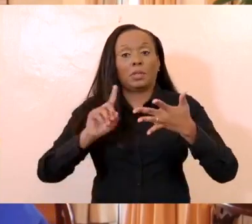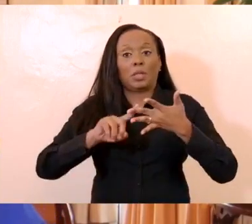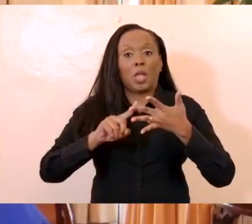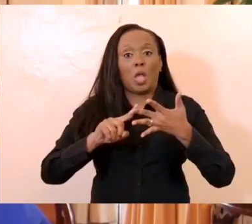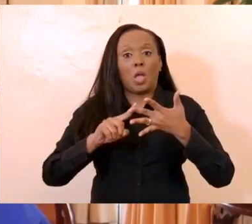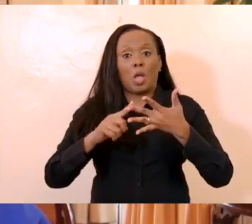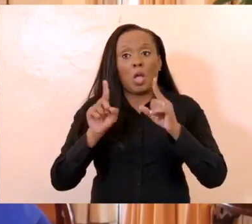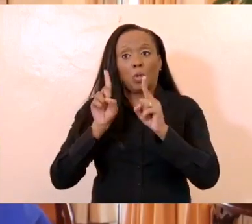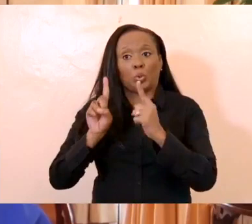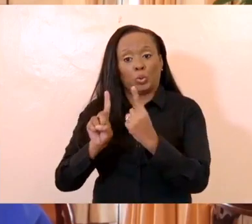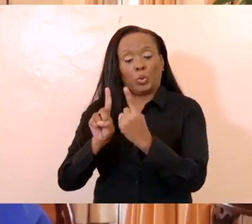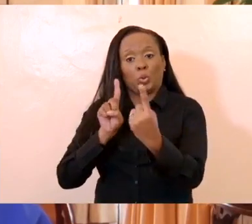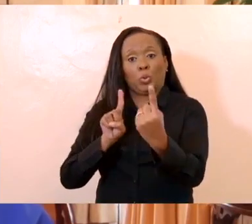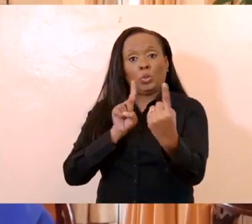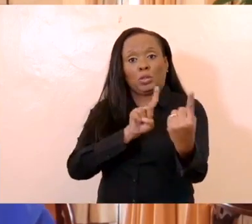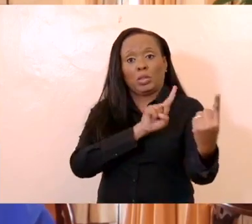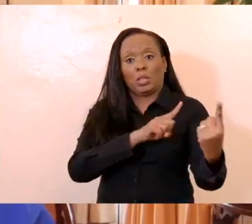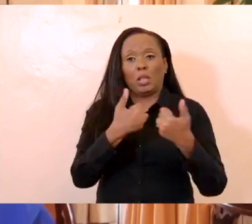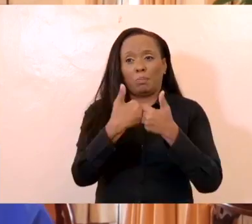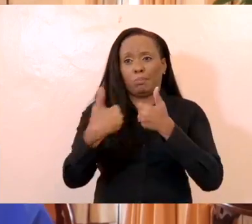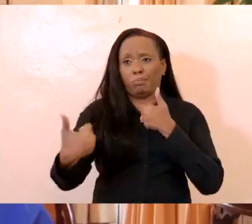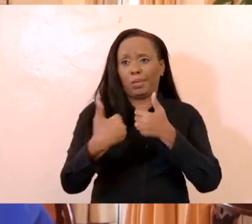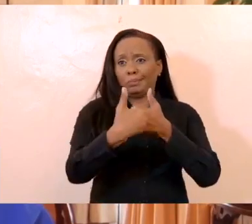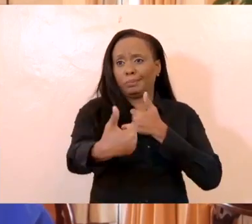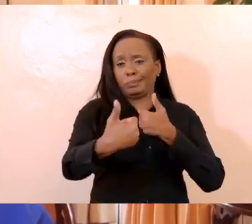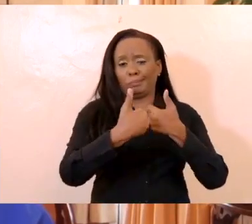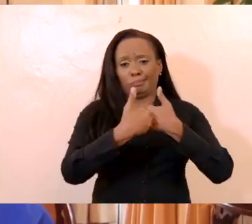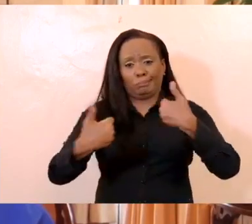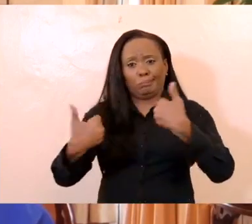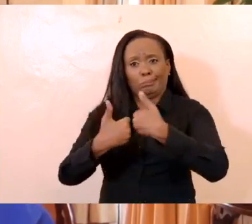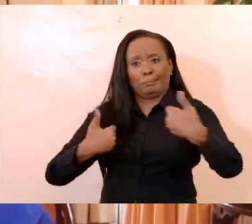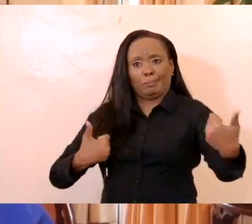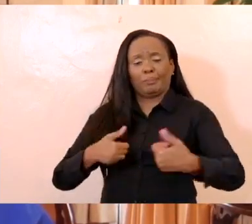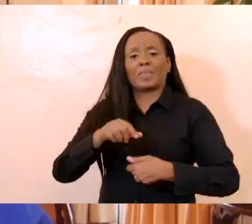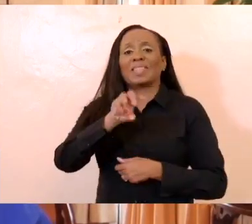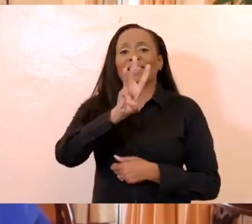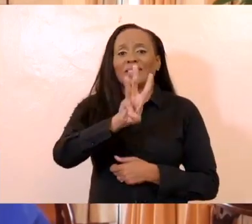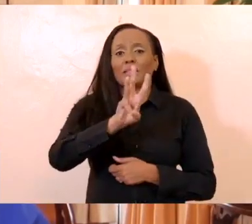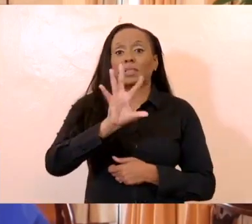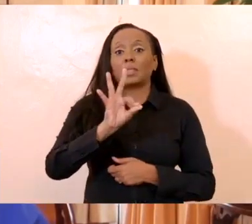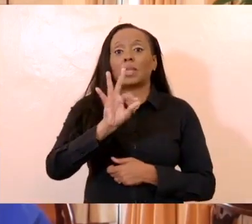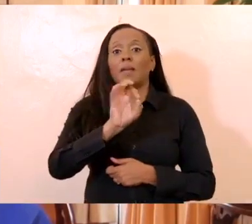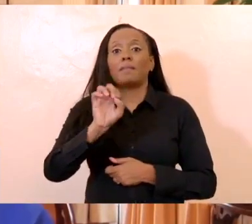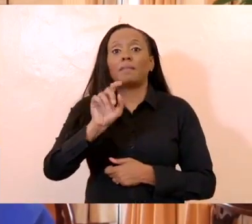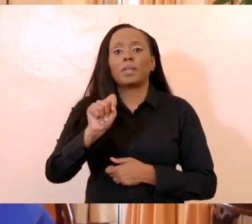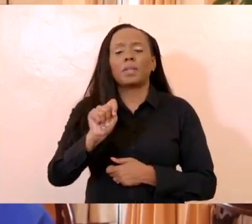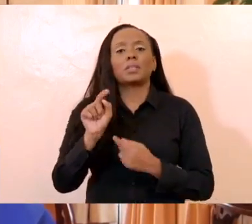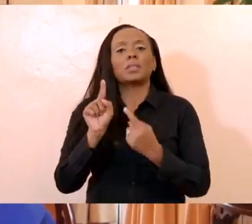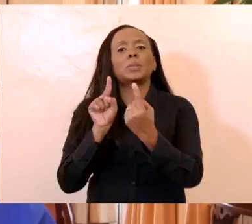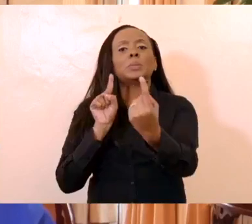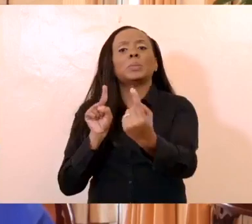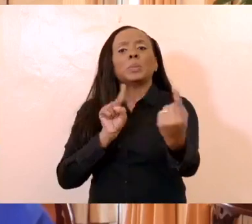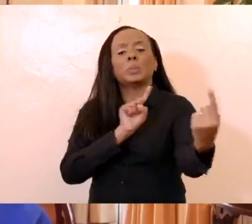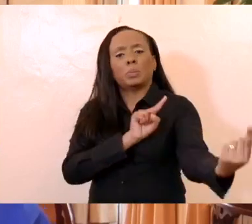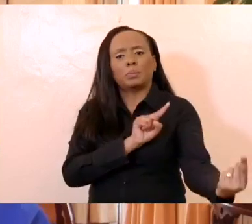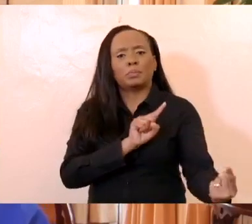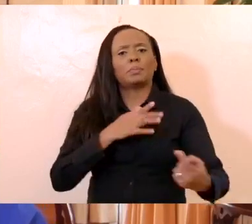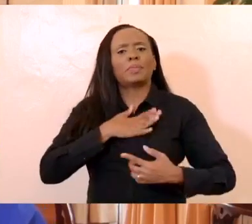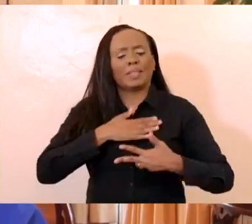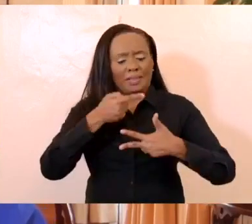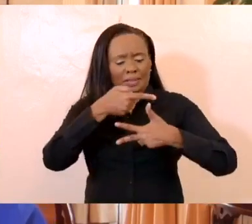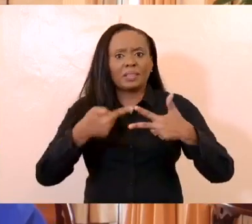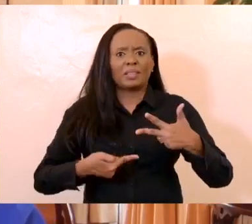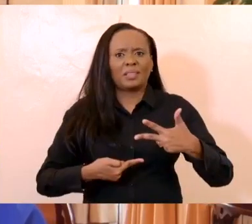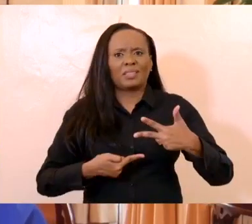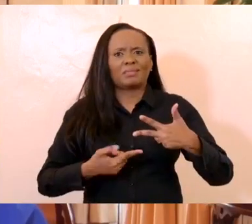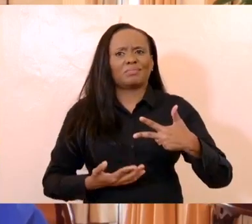social distance, as some people say. 6 feet is now the recommended distance. So let's do that. Let's try